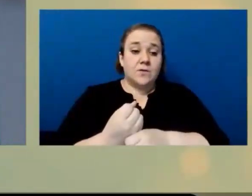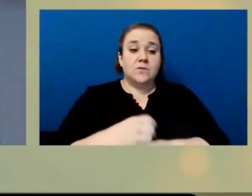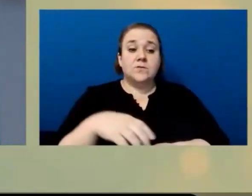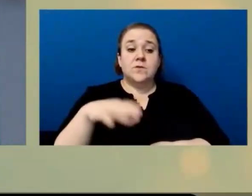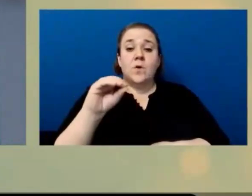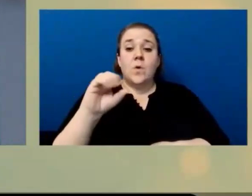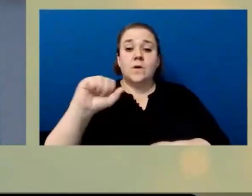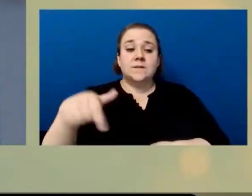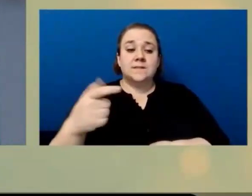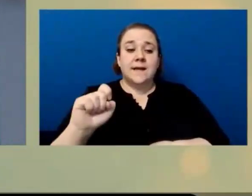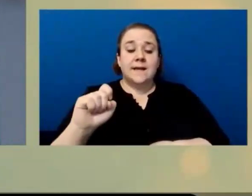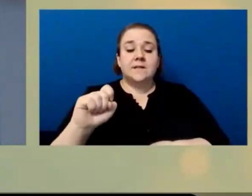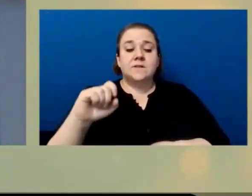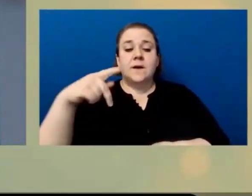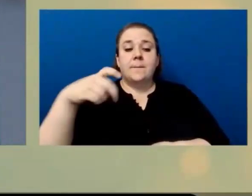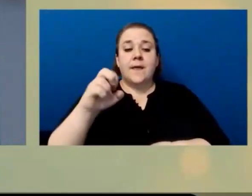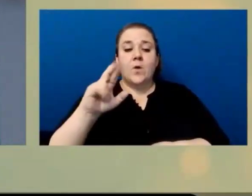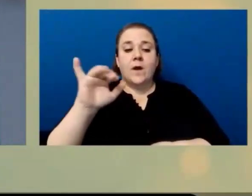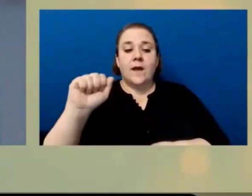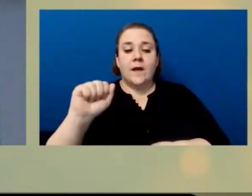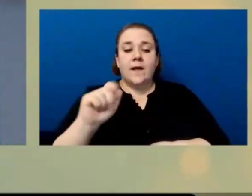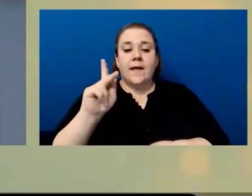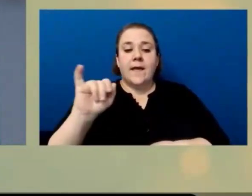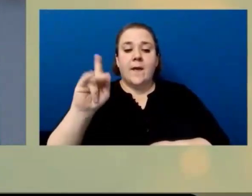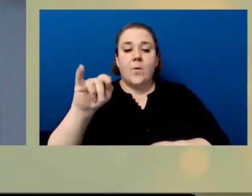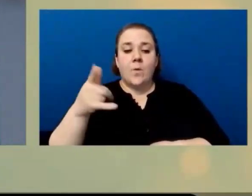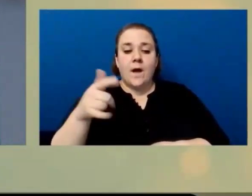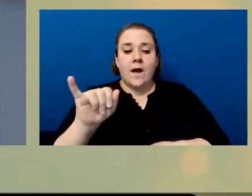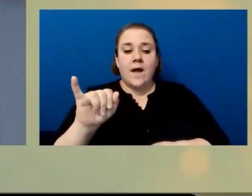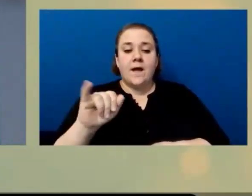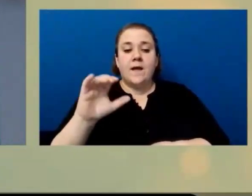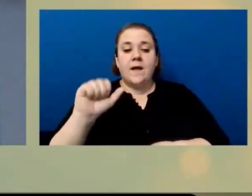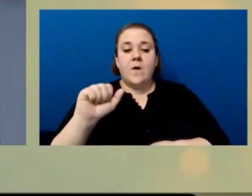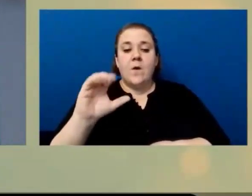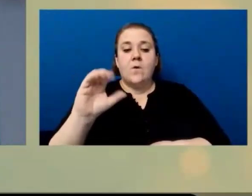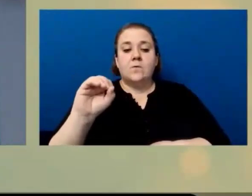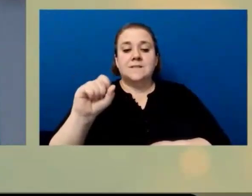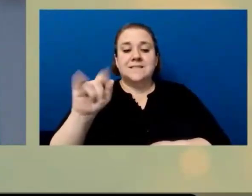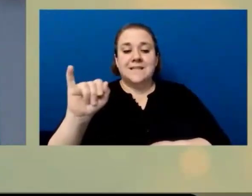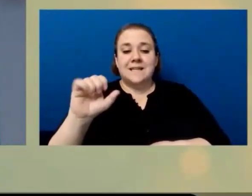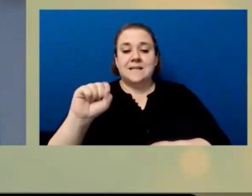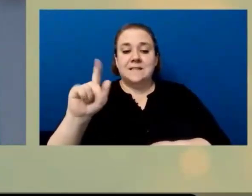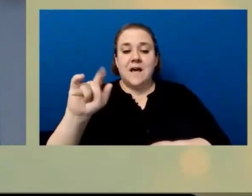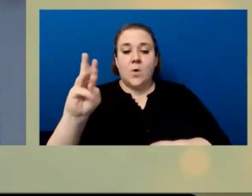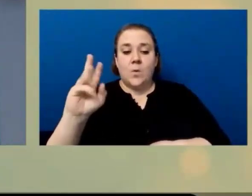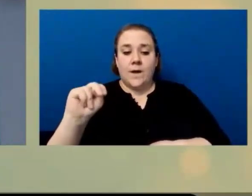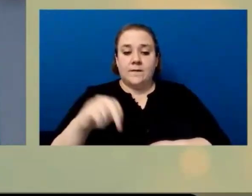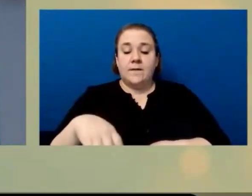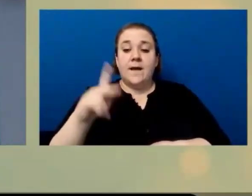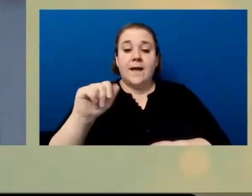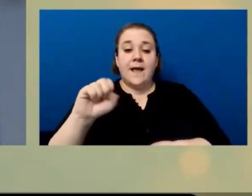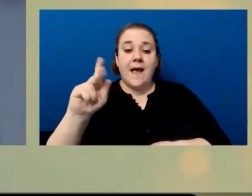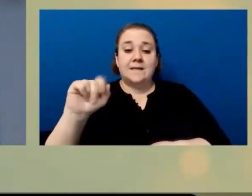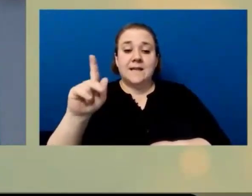countless generations by the Osage, Peoria, Kickapoo, Osseti, Sakowin, and Kaskaskia peoples.